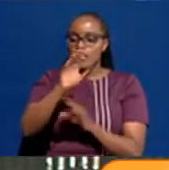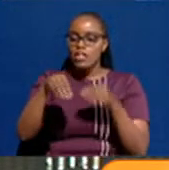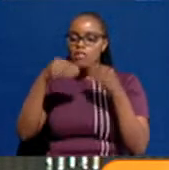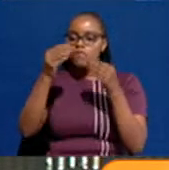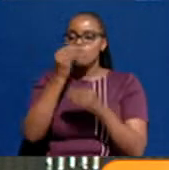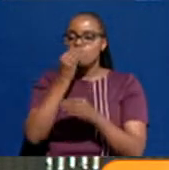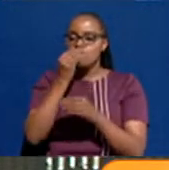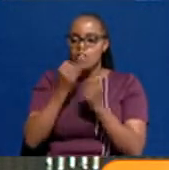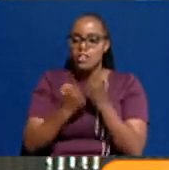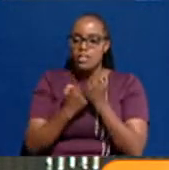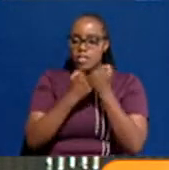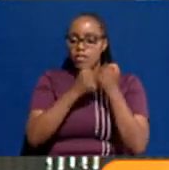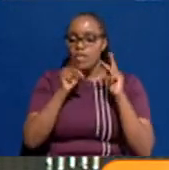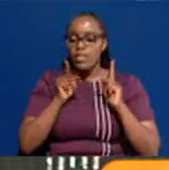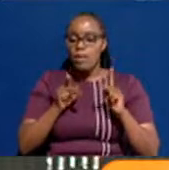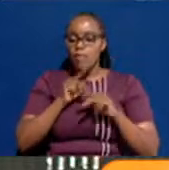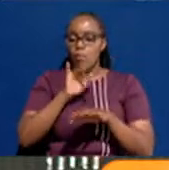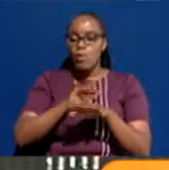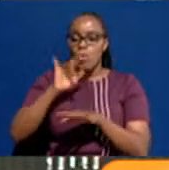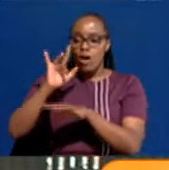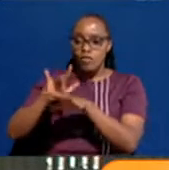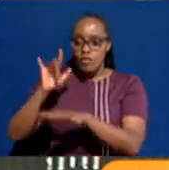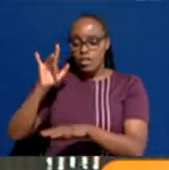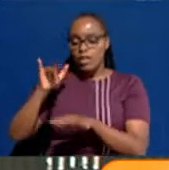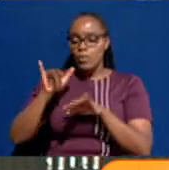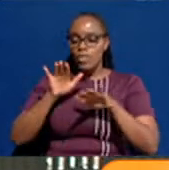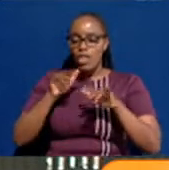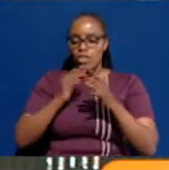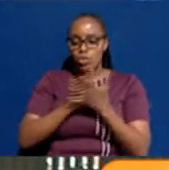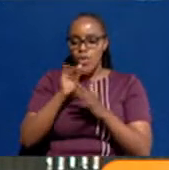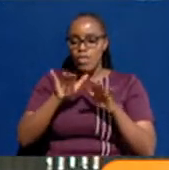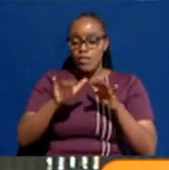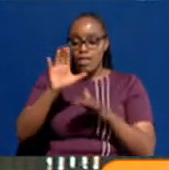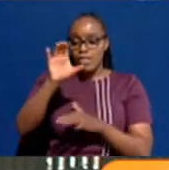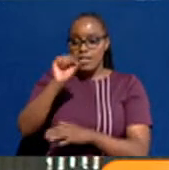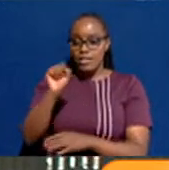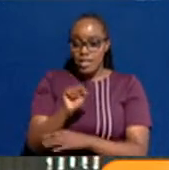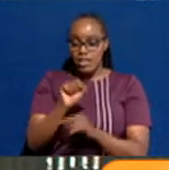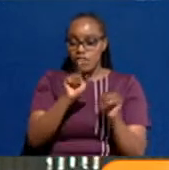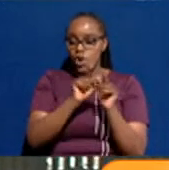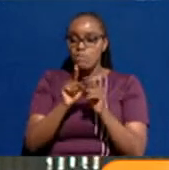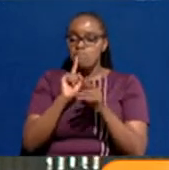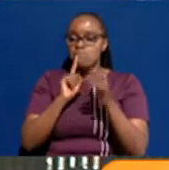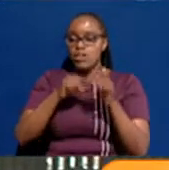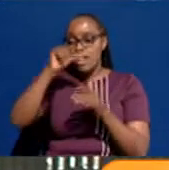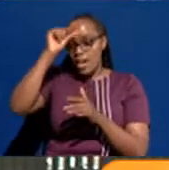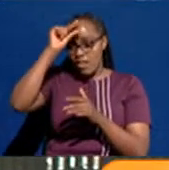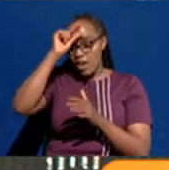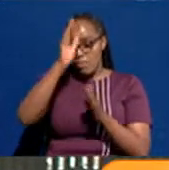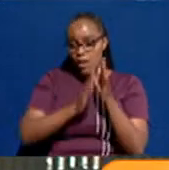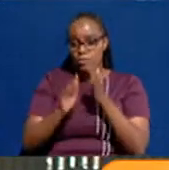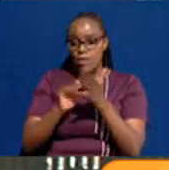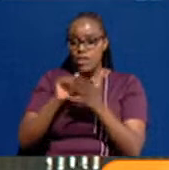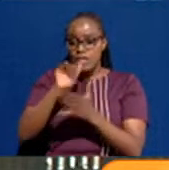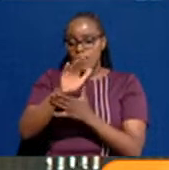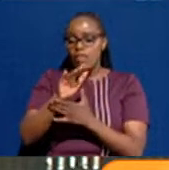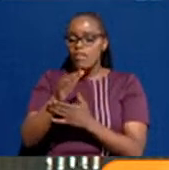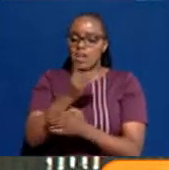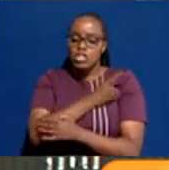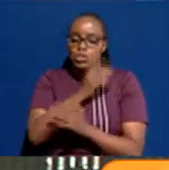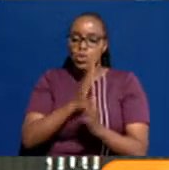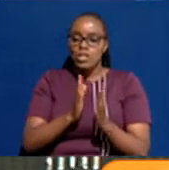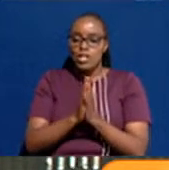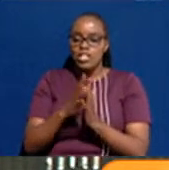in aid of those affected by the earthquake. The cabinet secretary also said that the government is planning to send medics